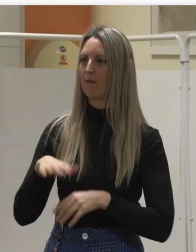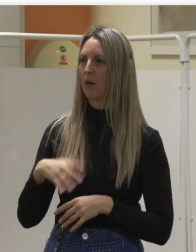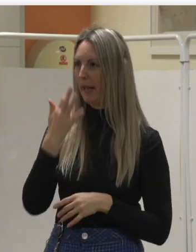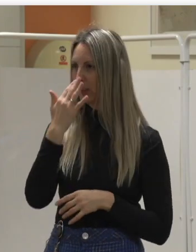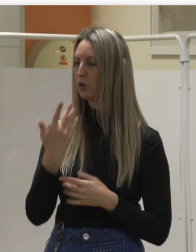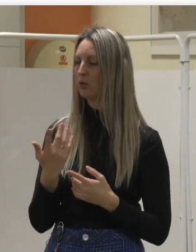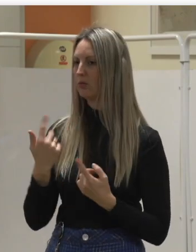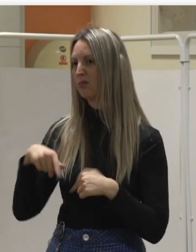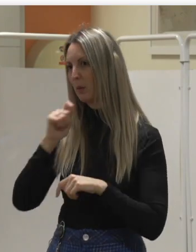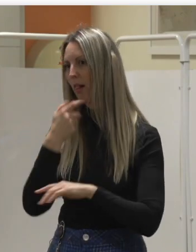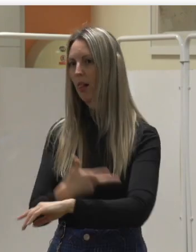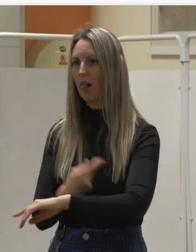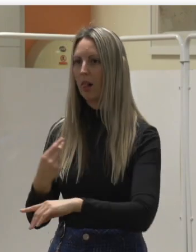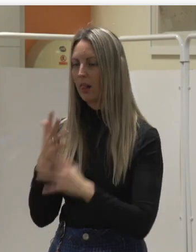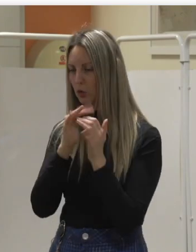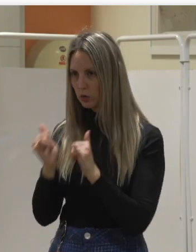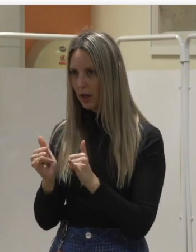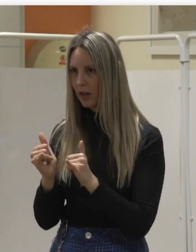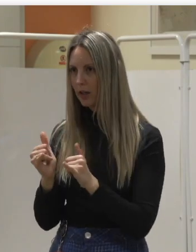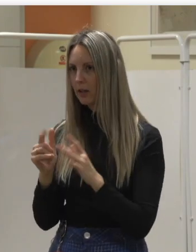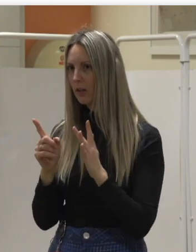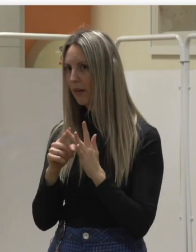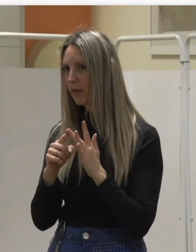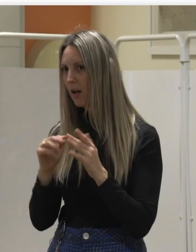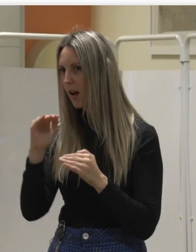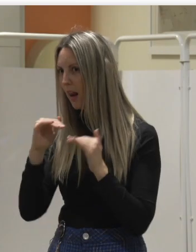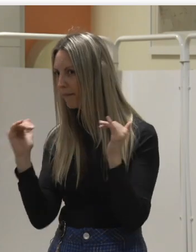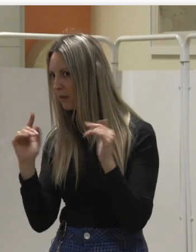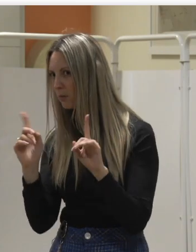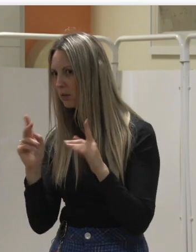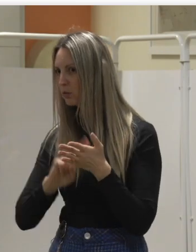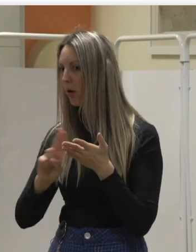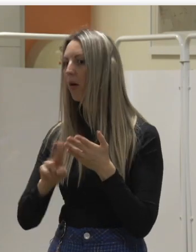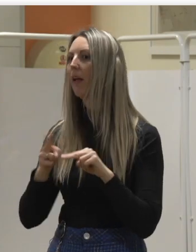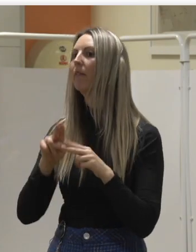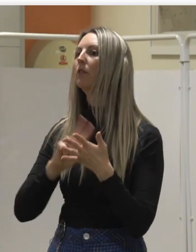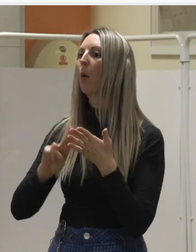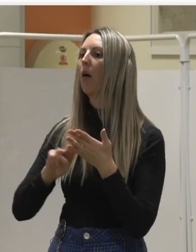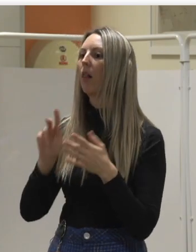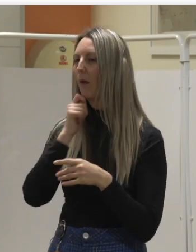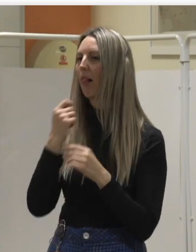blood test to make sure that inflammation levels are normal before we make that conclusion.